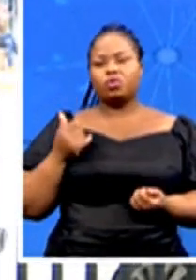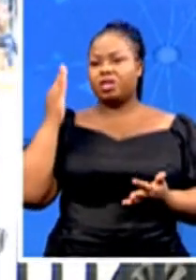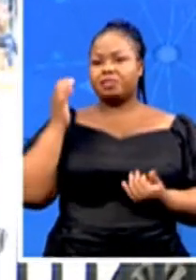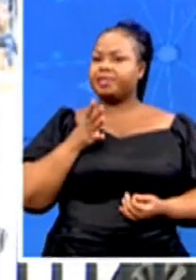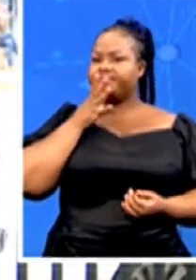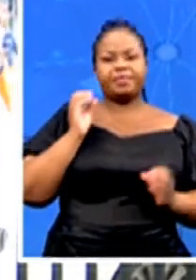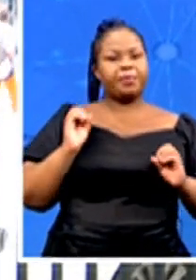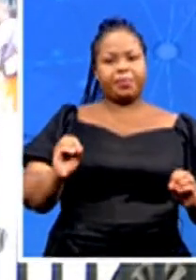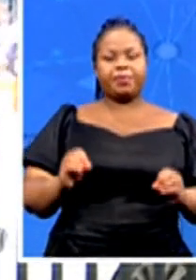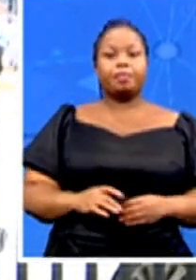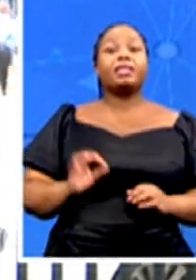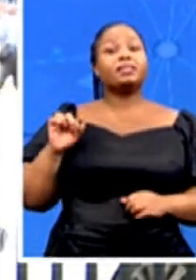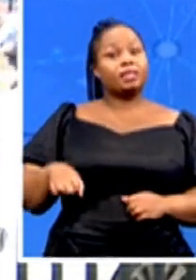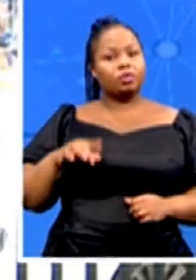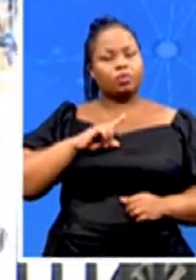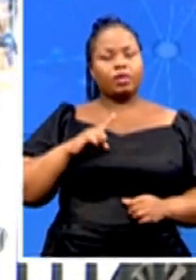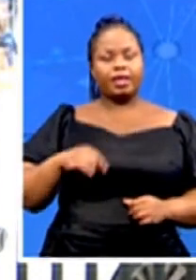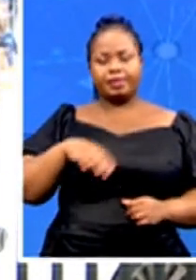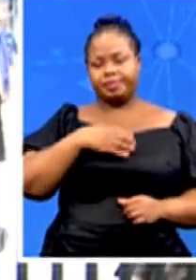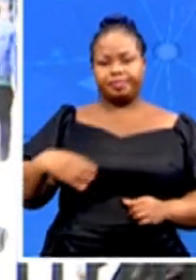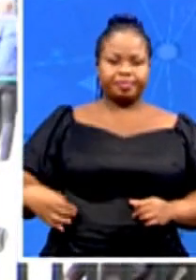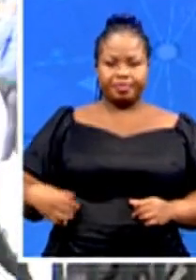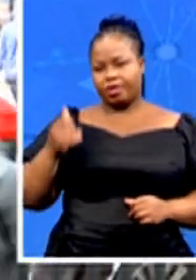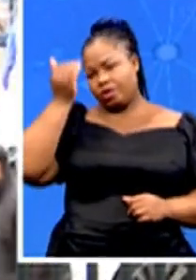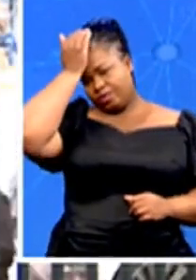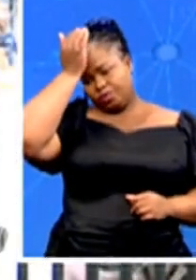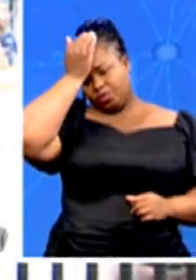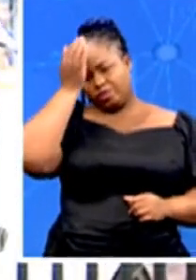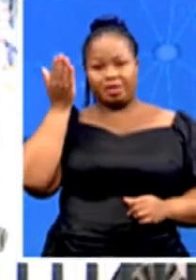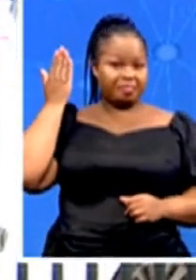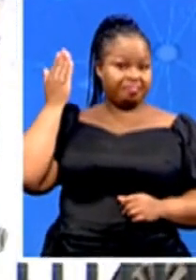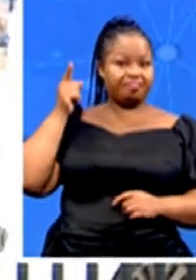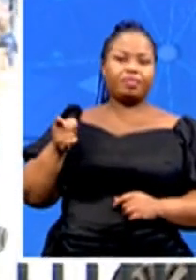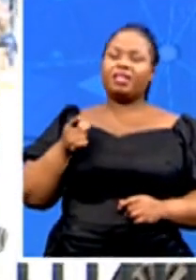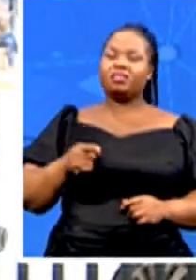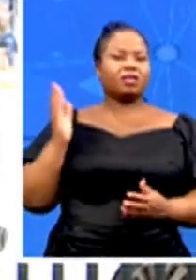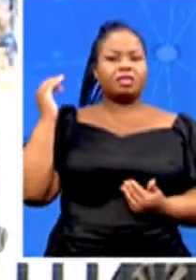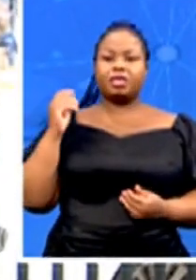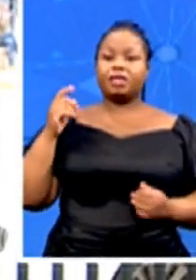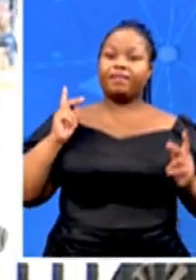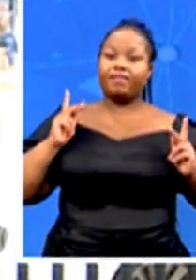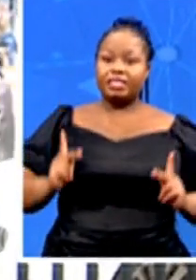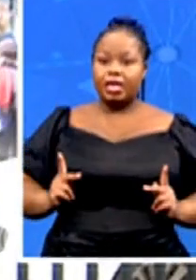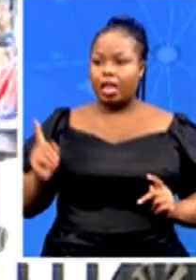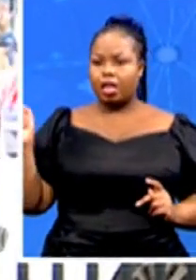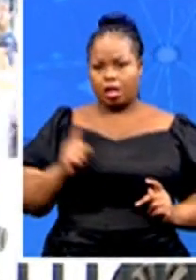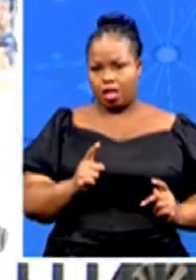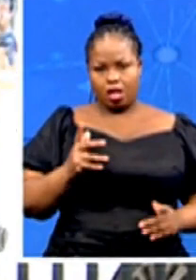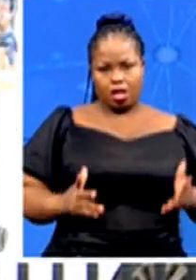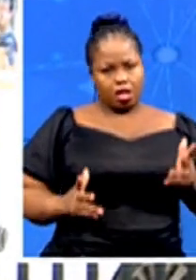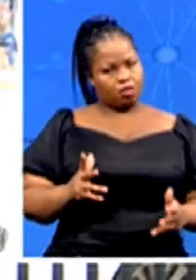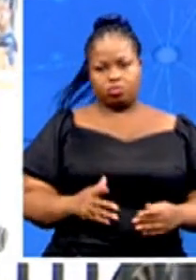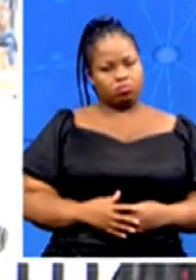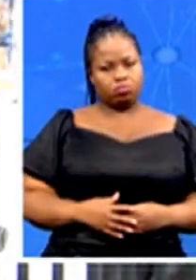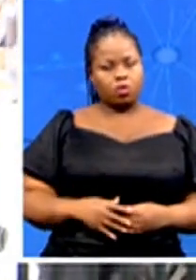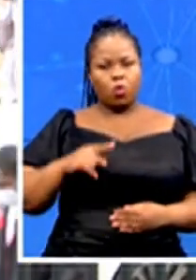former President Jacob Zuma is not expected to be in a court due to his ill health. In fact, as we